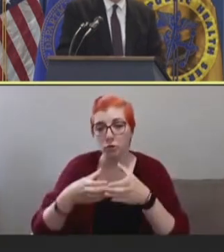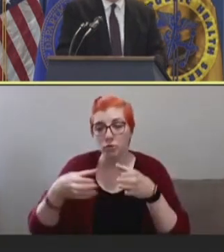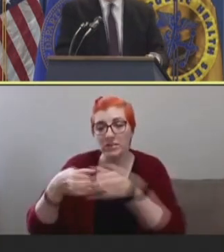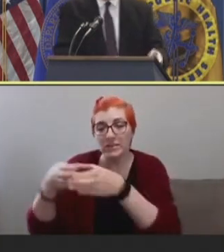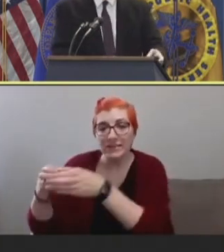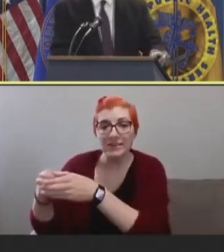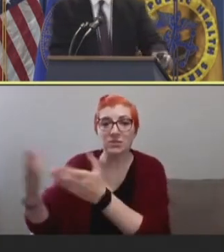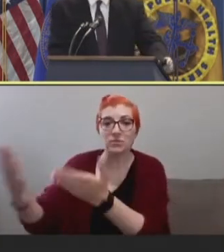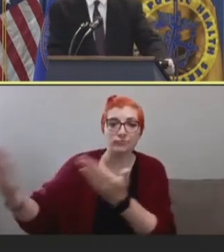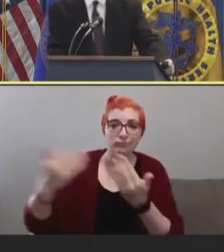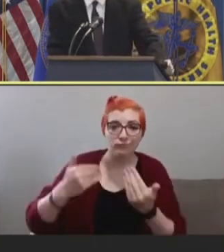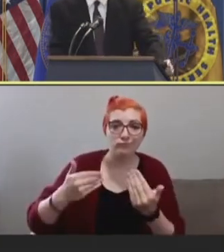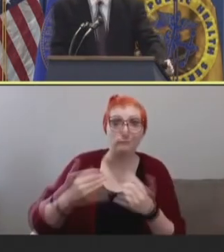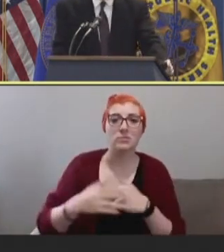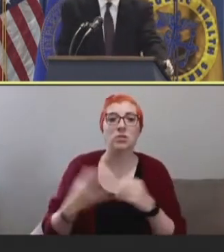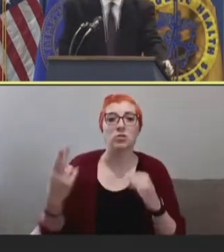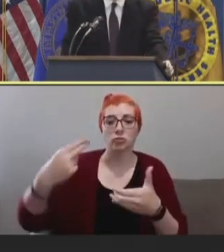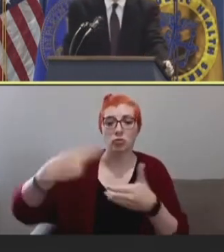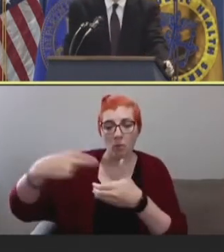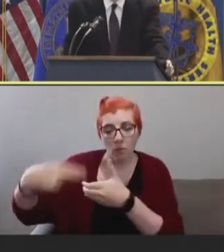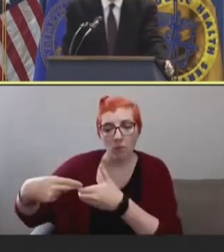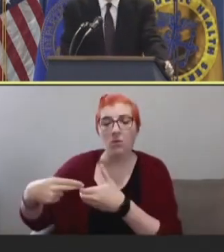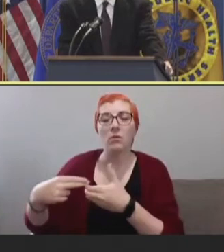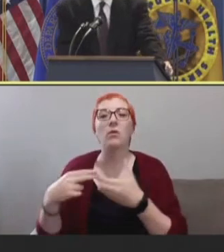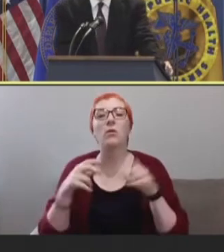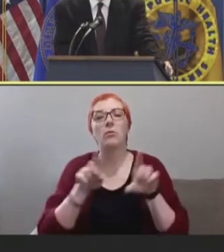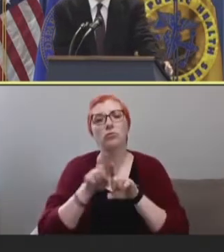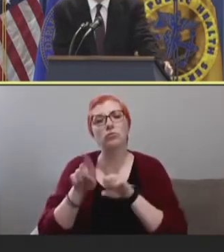activities, and create community-based strategies.